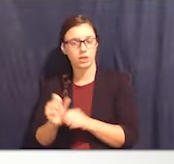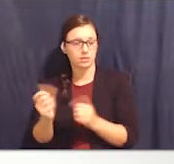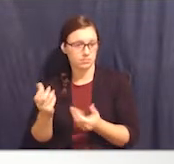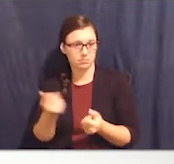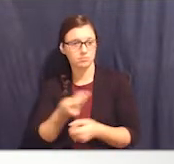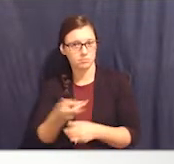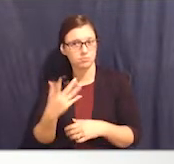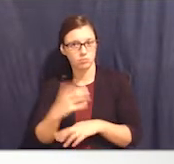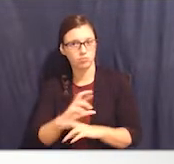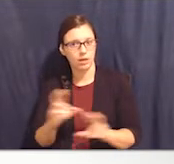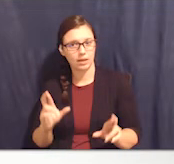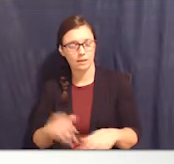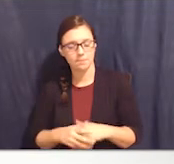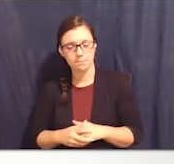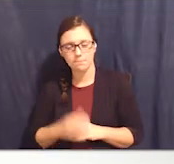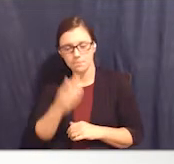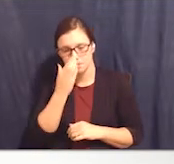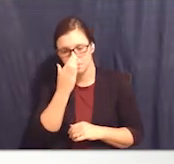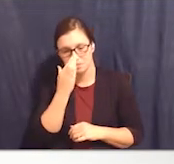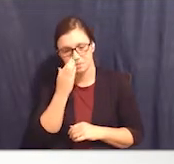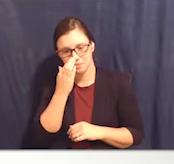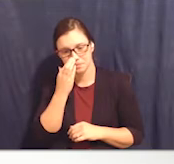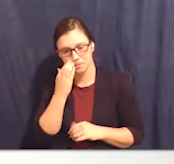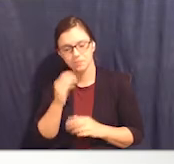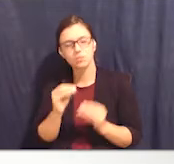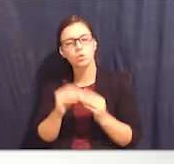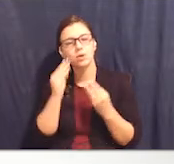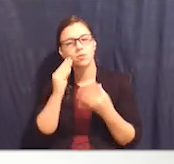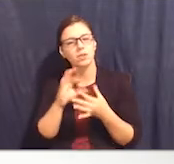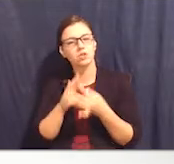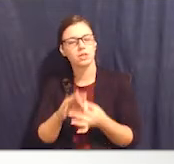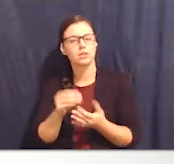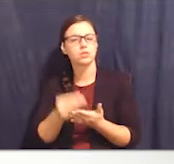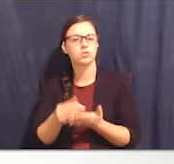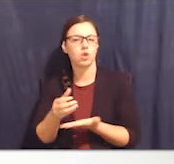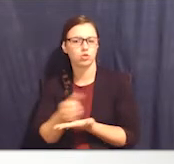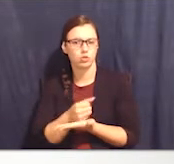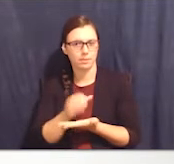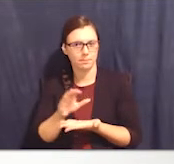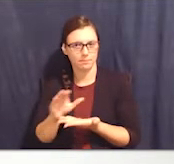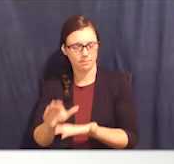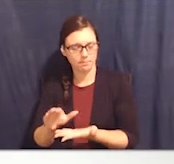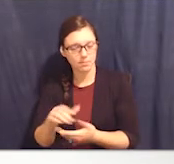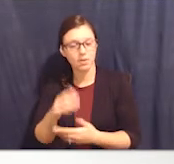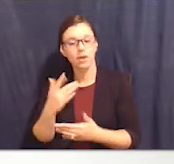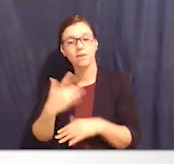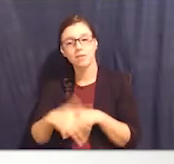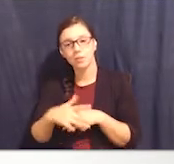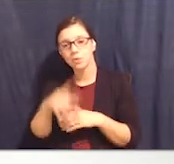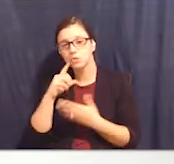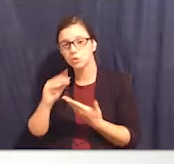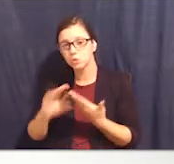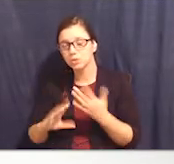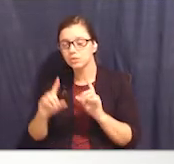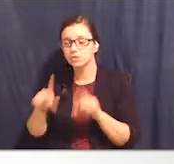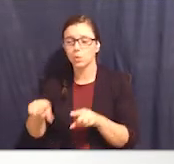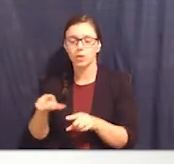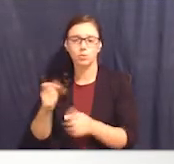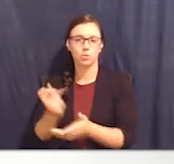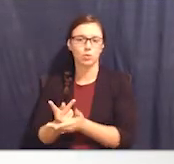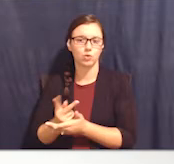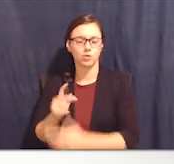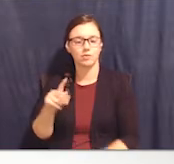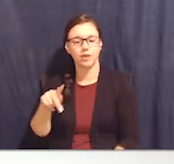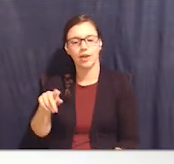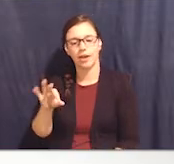those technical colleges. That's the competition. The students at Robert Morgan Technical College have nationally won awards.